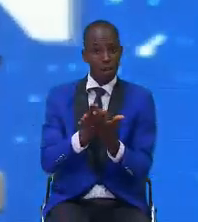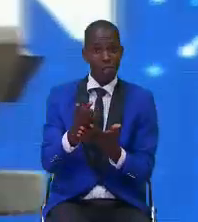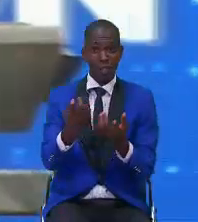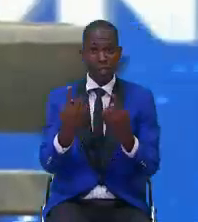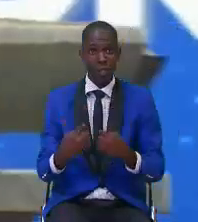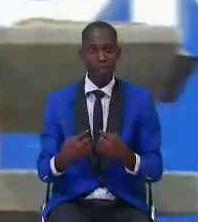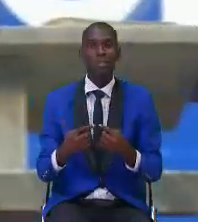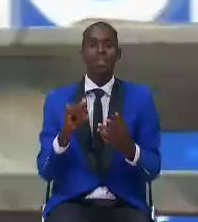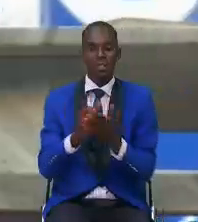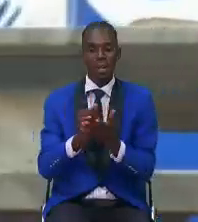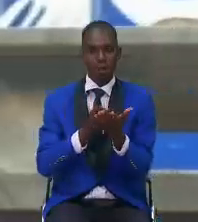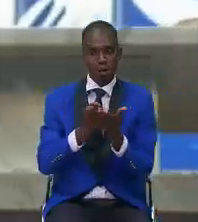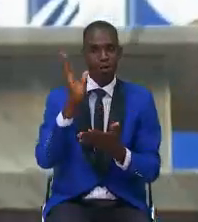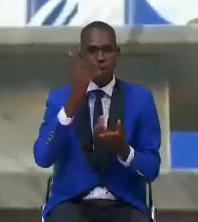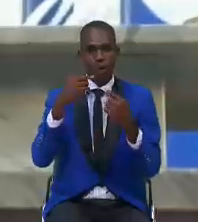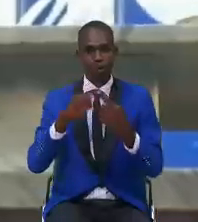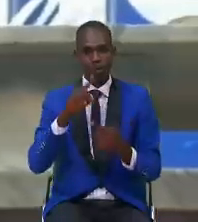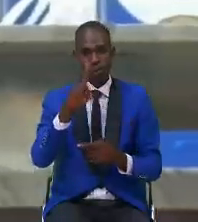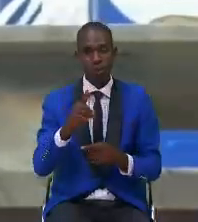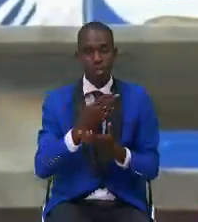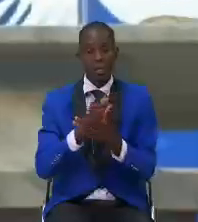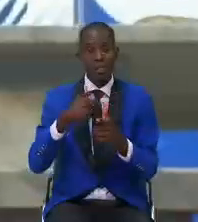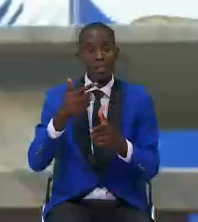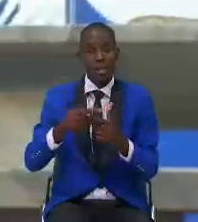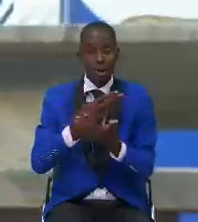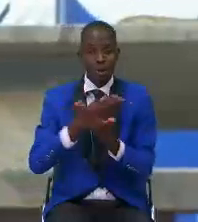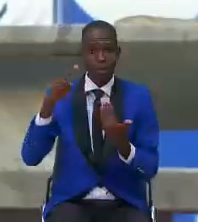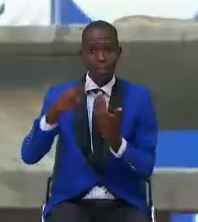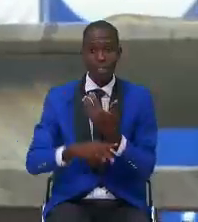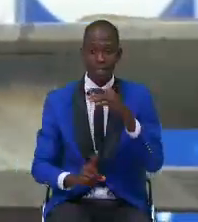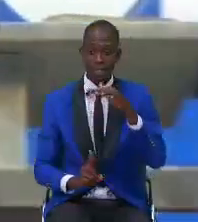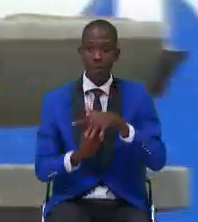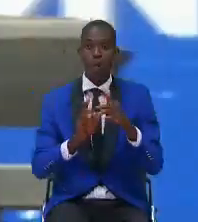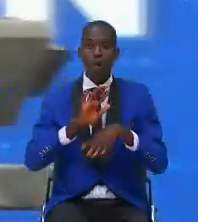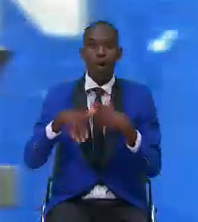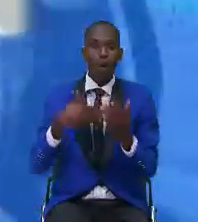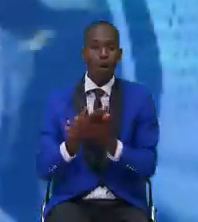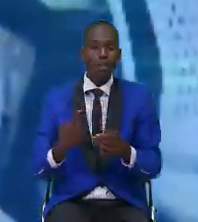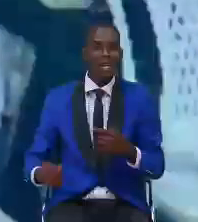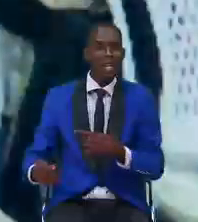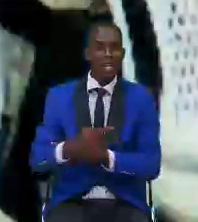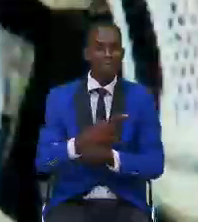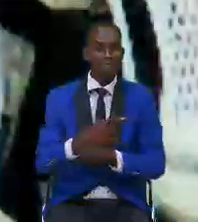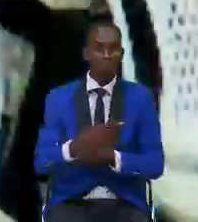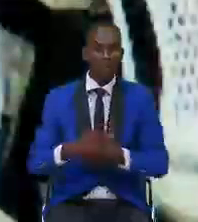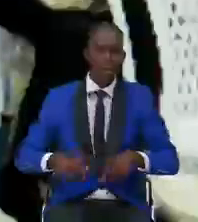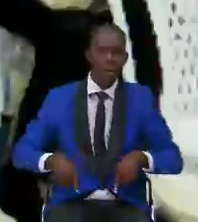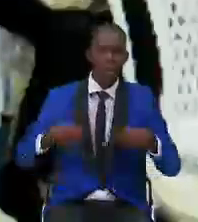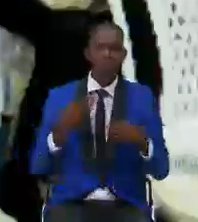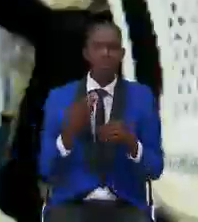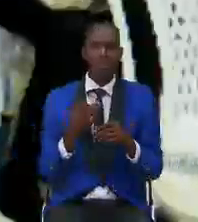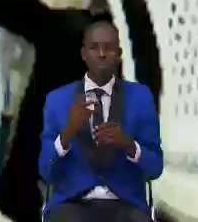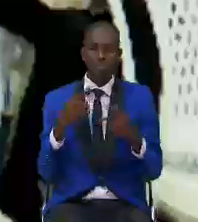that honesty will come to you. And then holiness came in, all the lives of sinfulness and carelessness